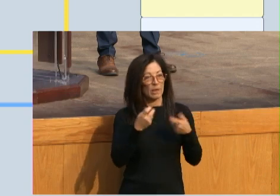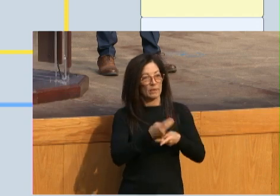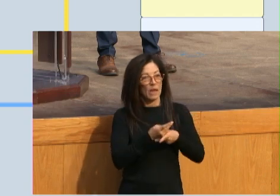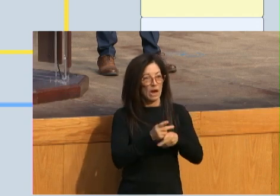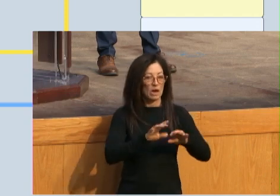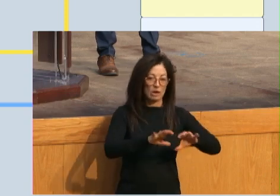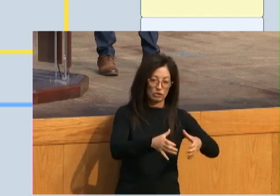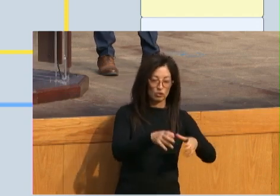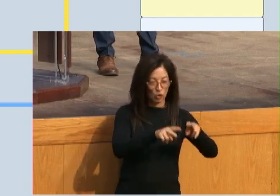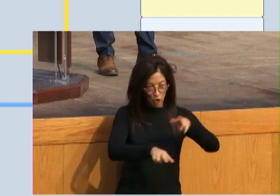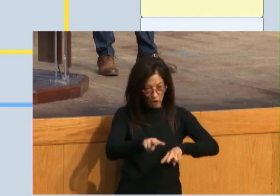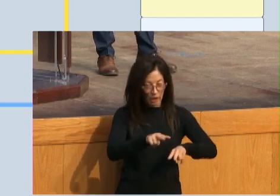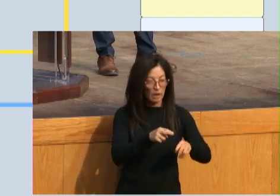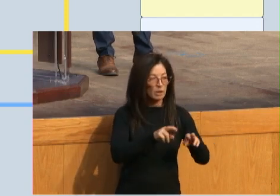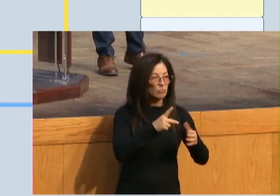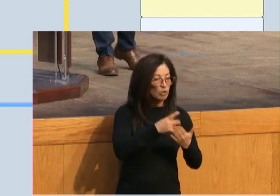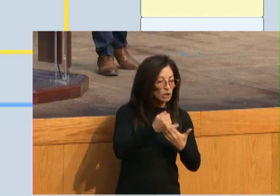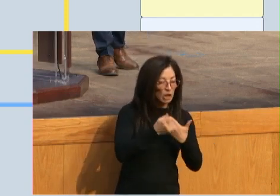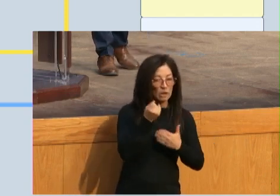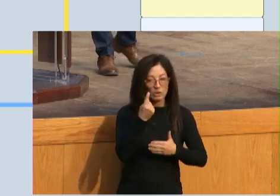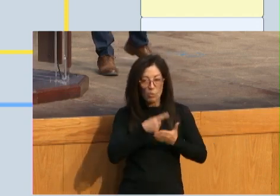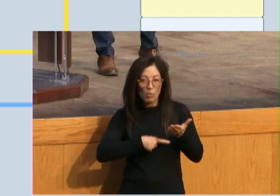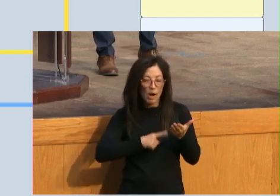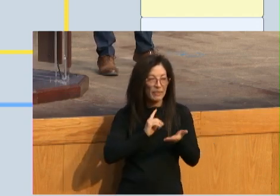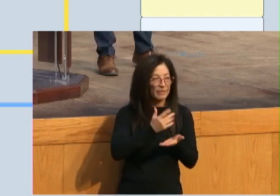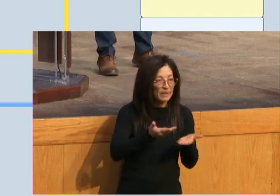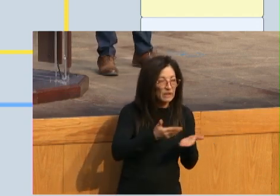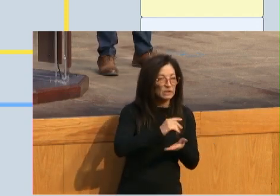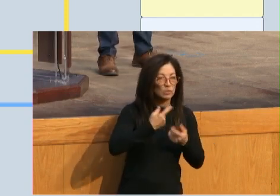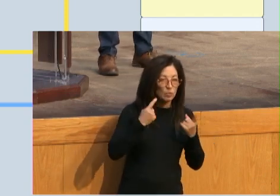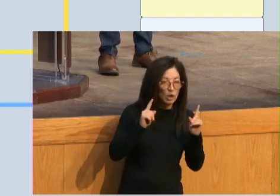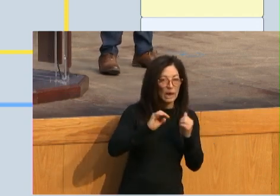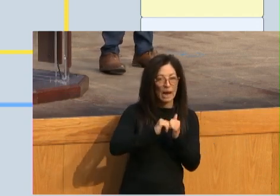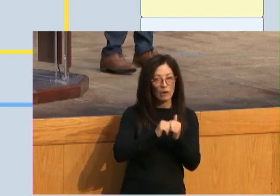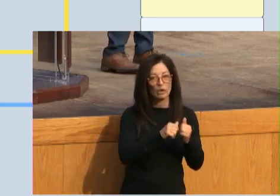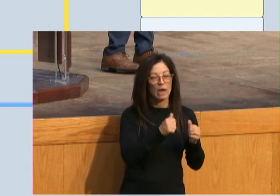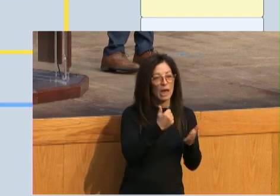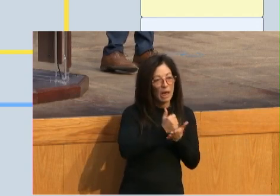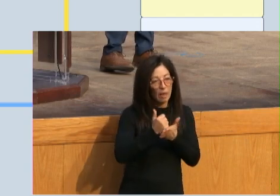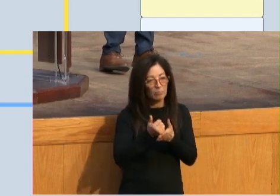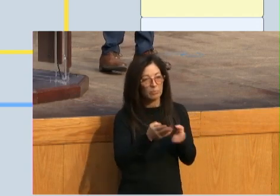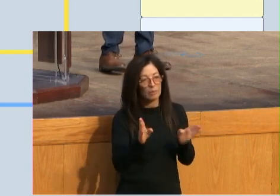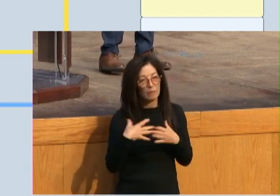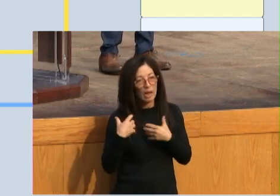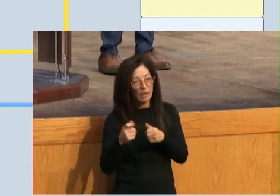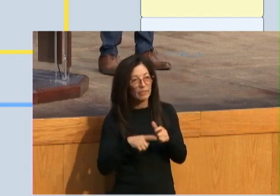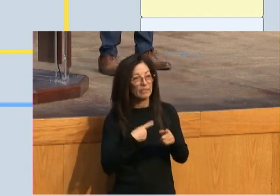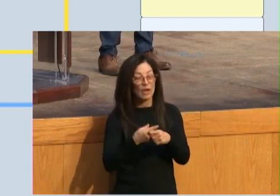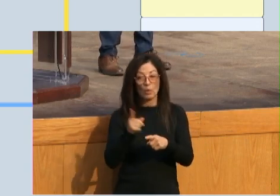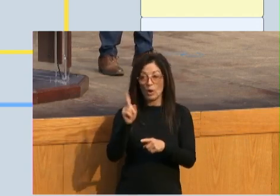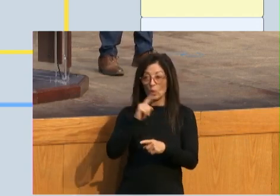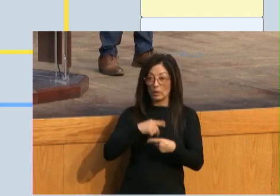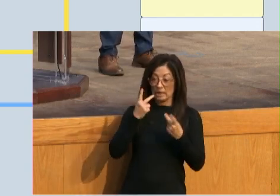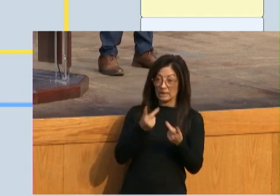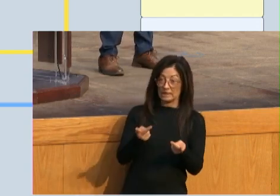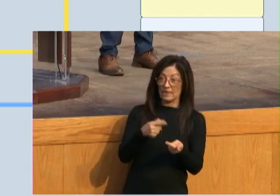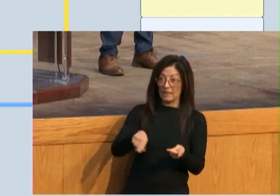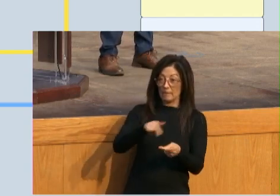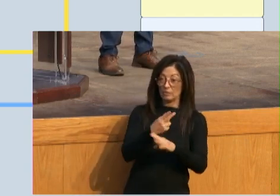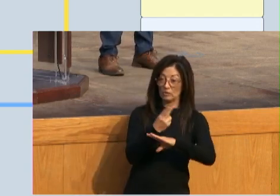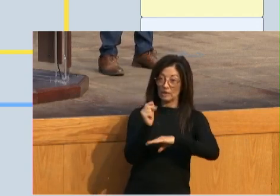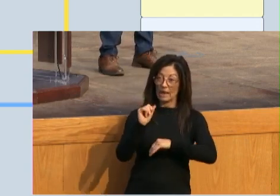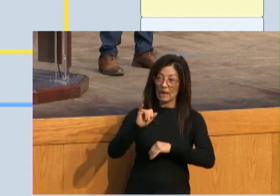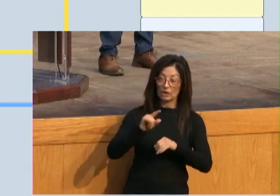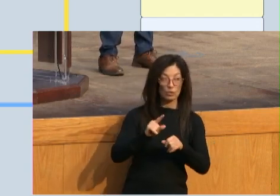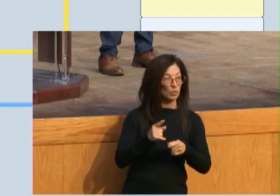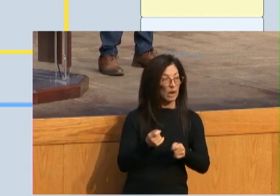look at projects, understand what interventions work, how to move the needle with public health, and where we see them use AI is to